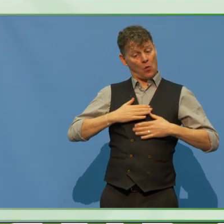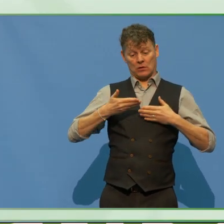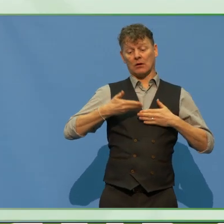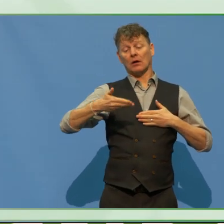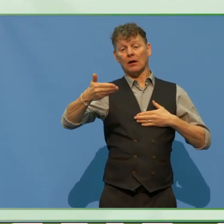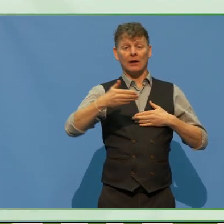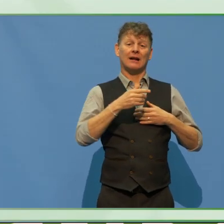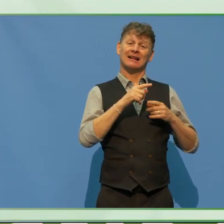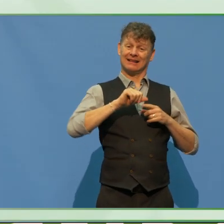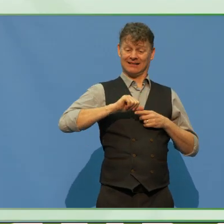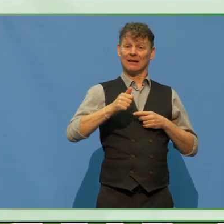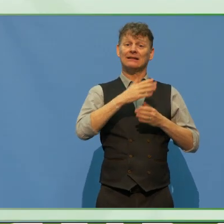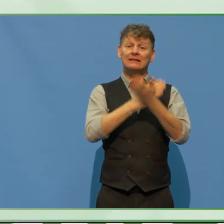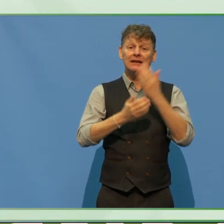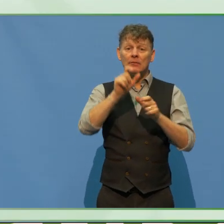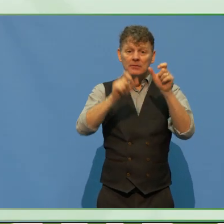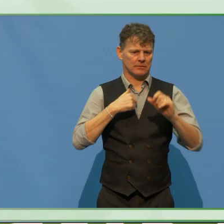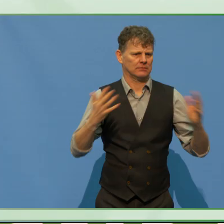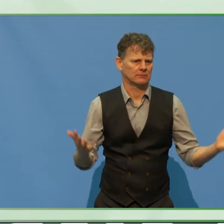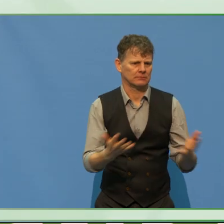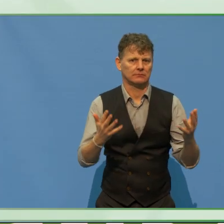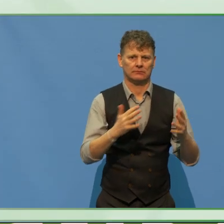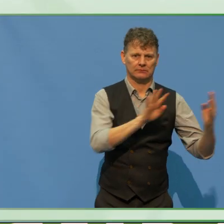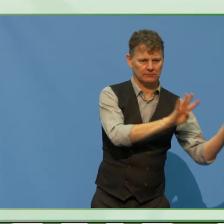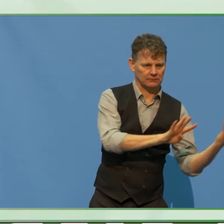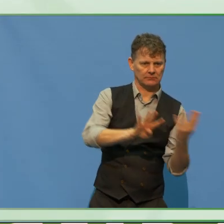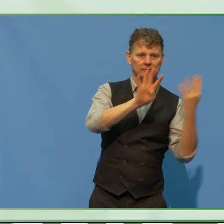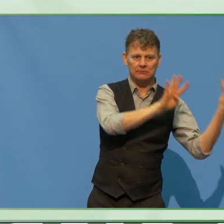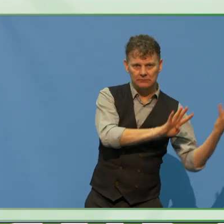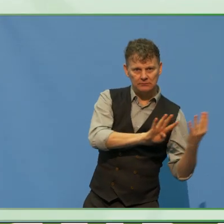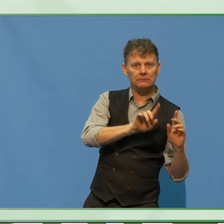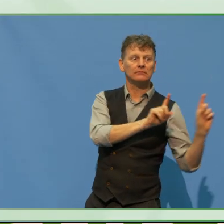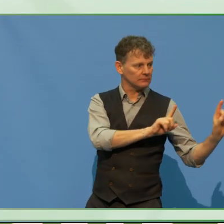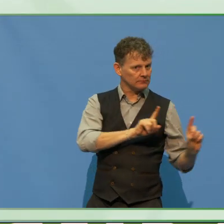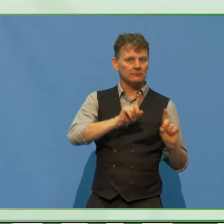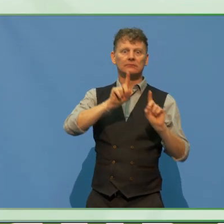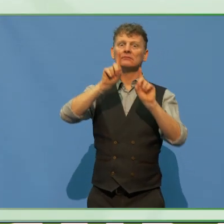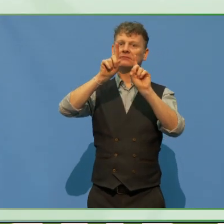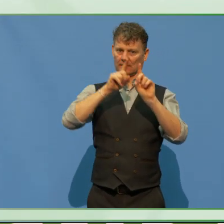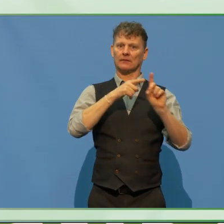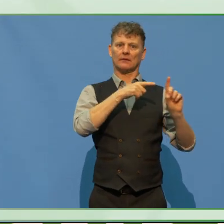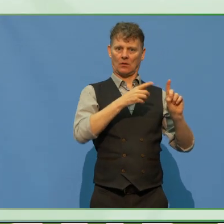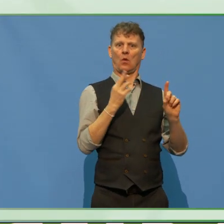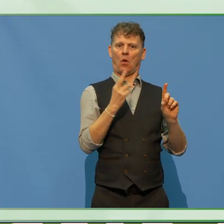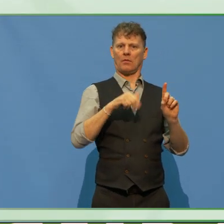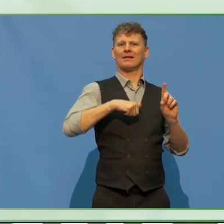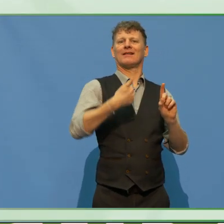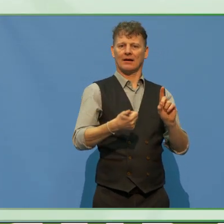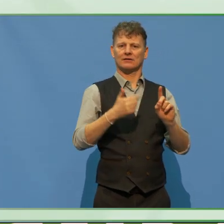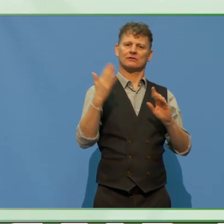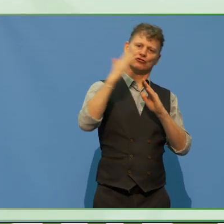Chief Accessibility Officer at Microsoft. More to come on that. But I'm excited. I think we've built so